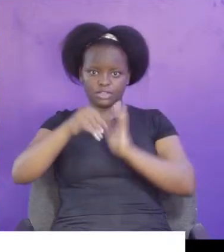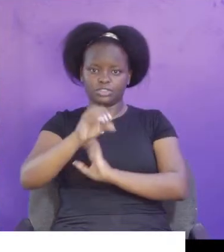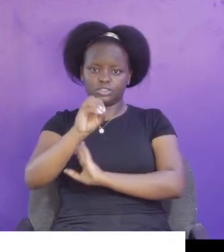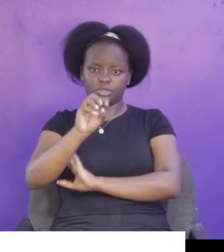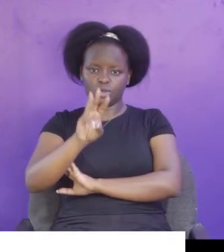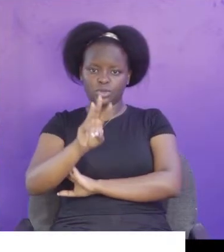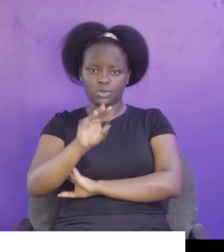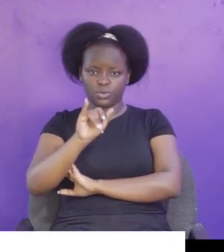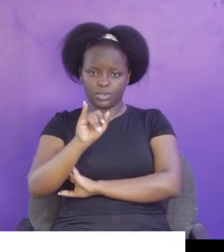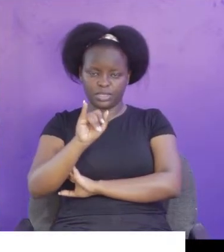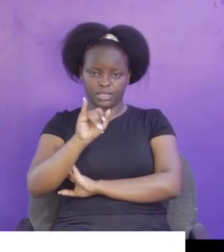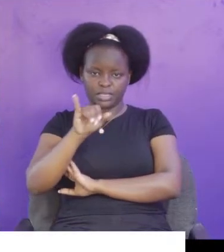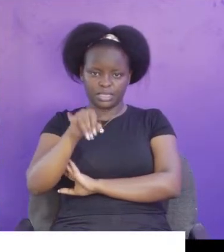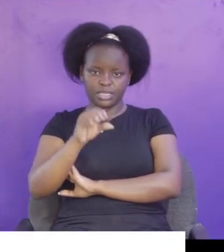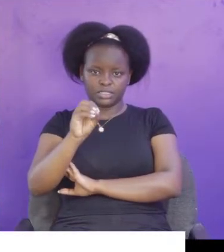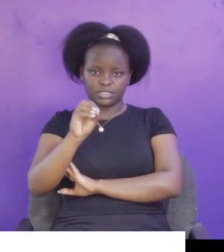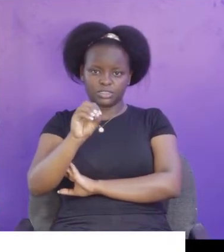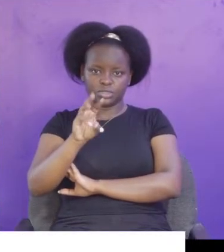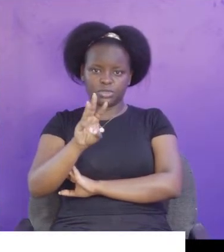Joey!